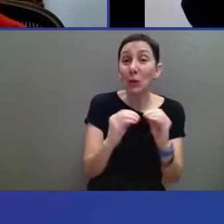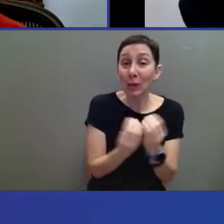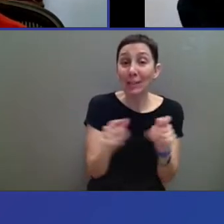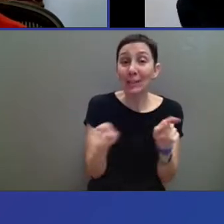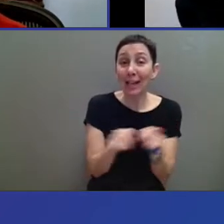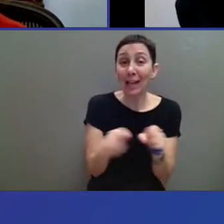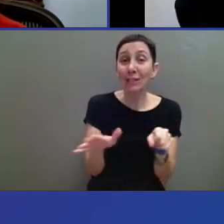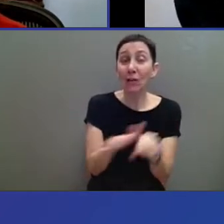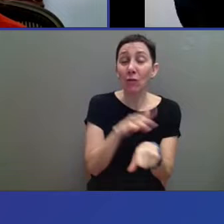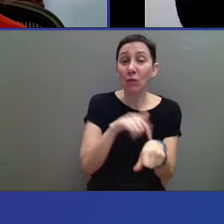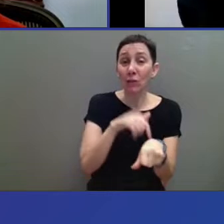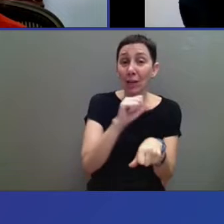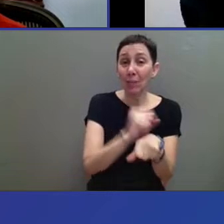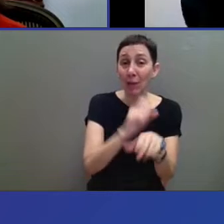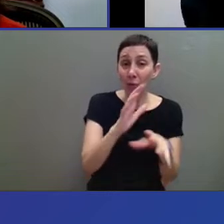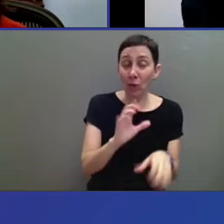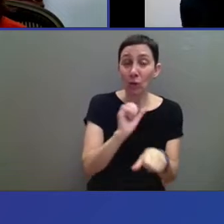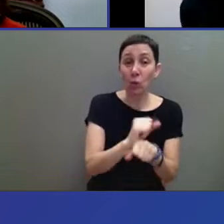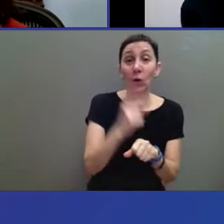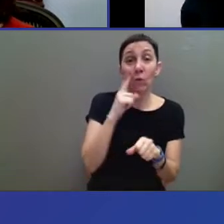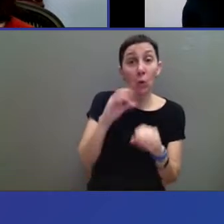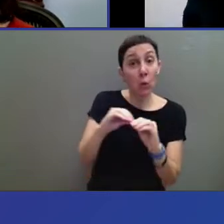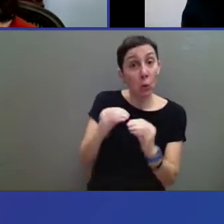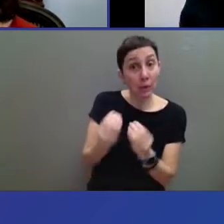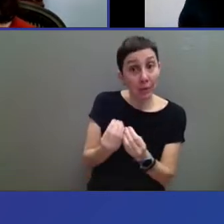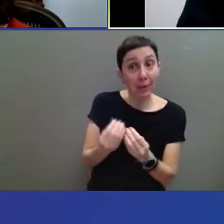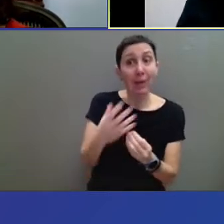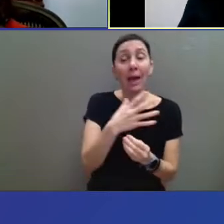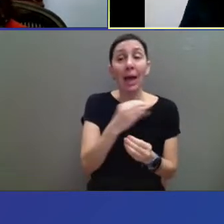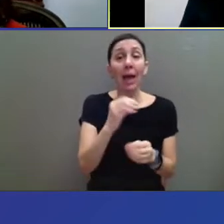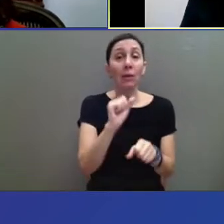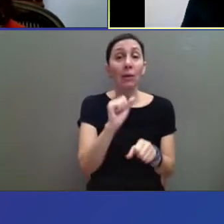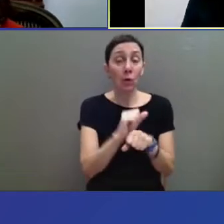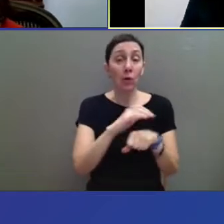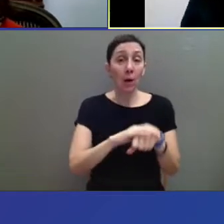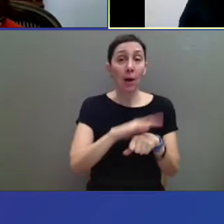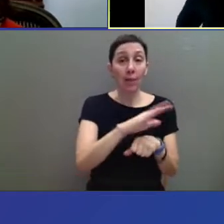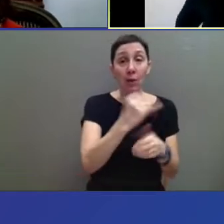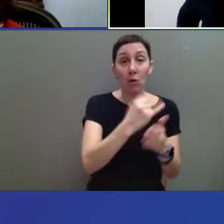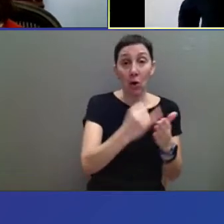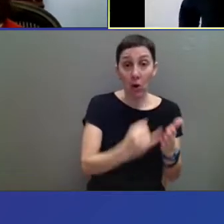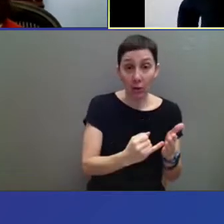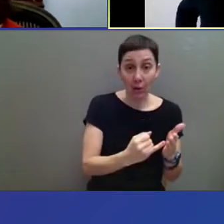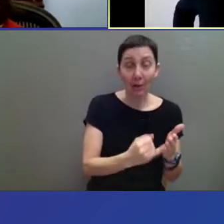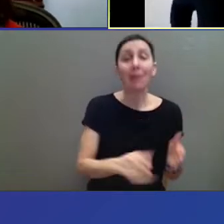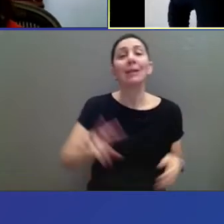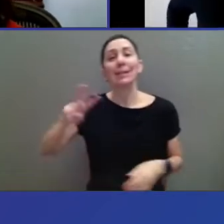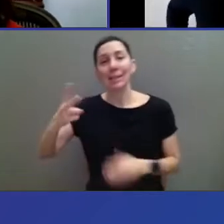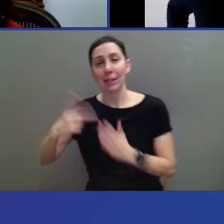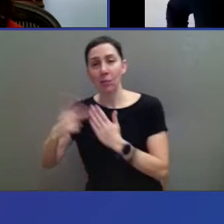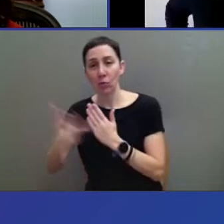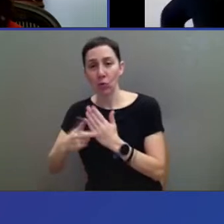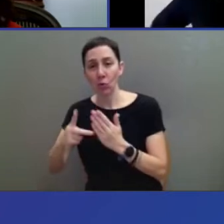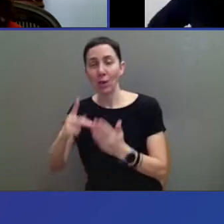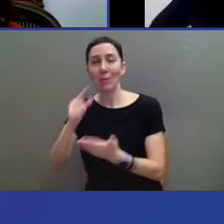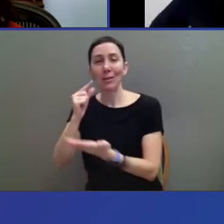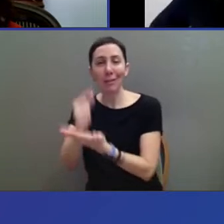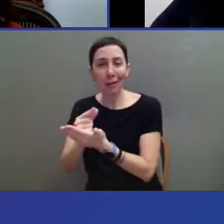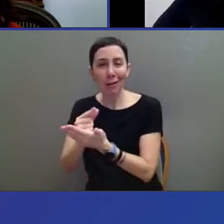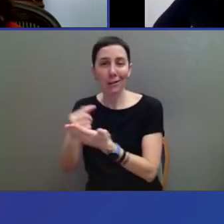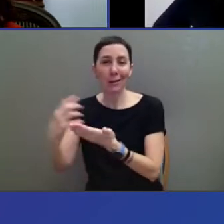to both work within the entity and to work on their art. And a second program of guaranteed income, which will